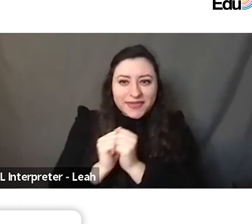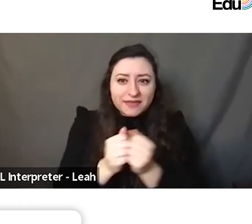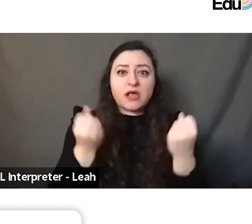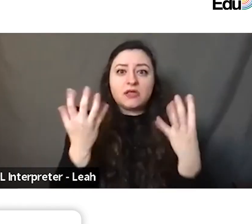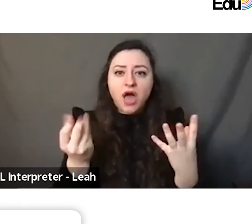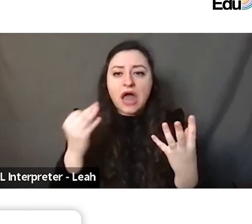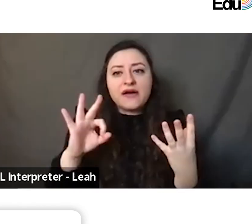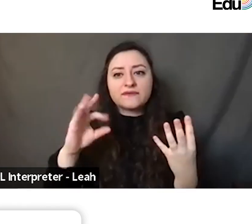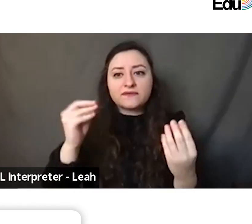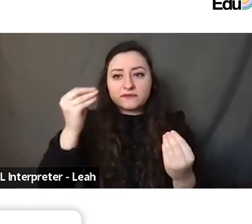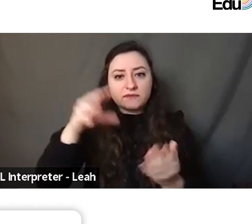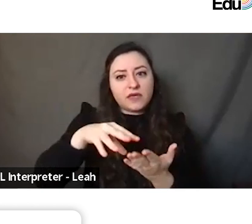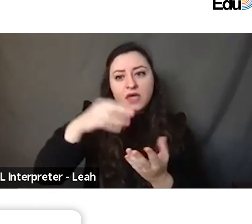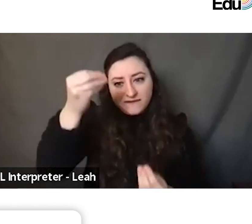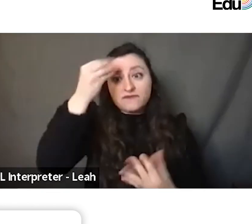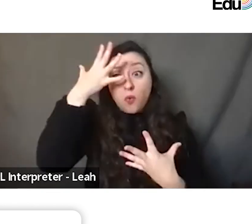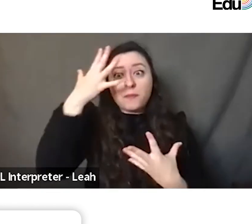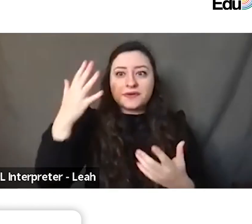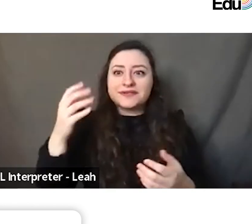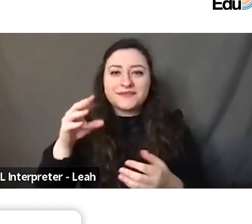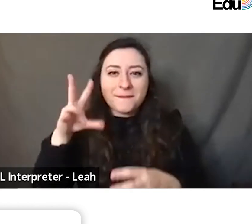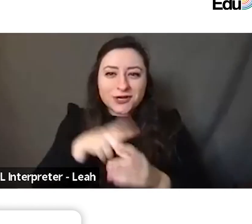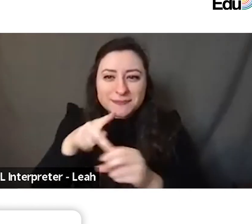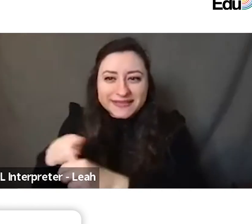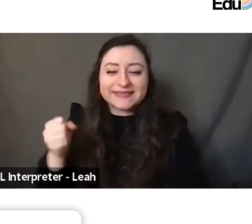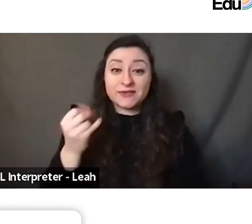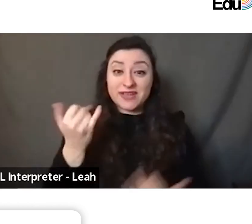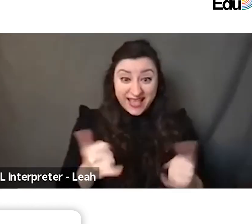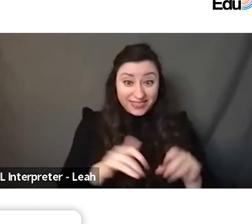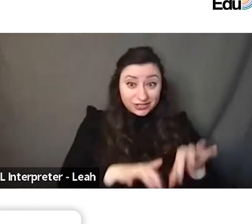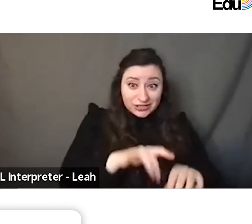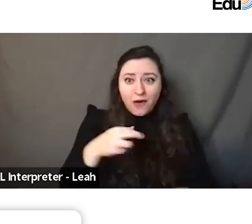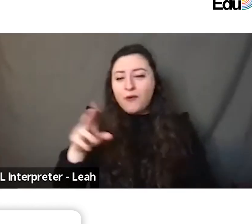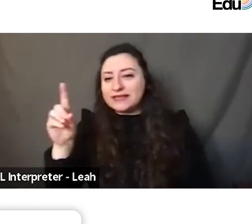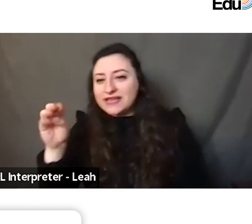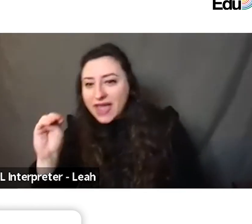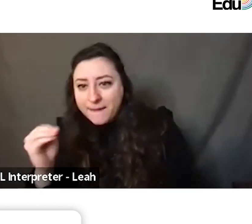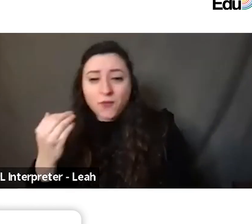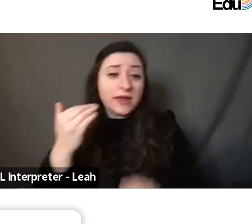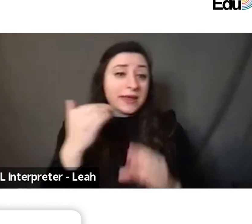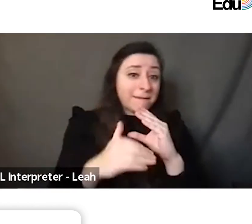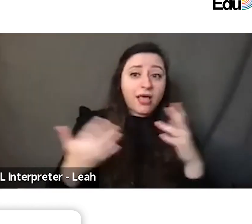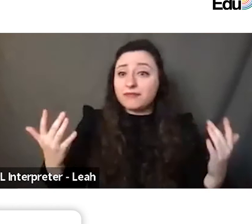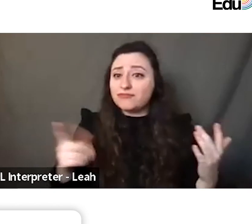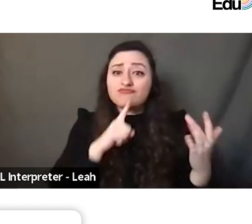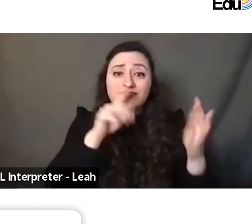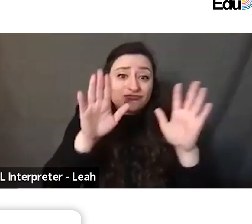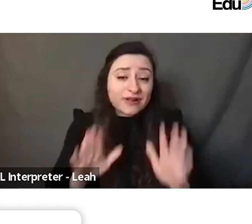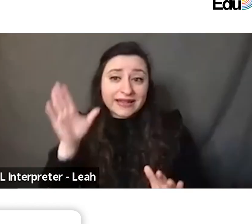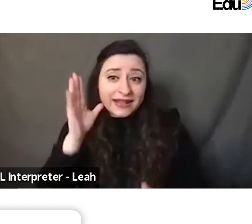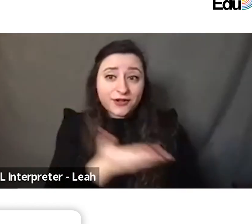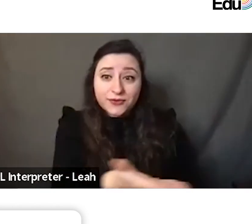informed participants. And so, in the chat now or through DM or email later, it's really wonderful to hear